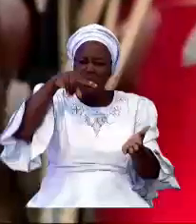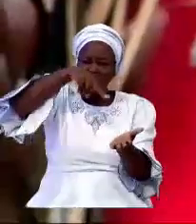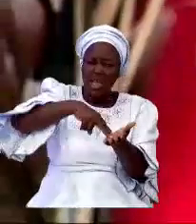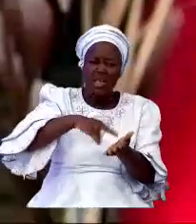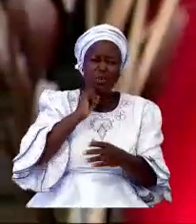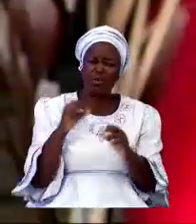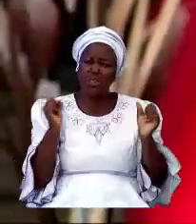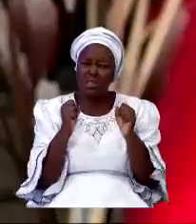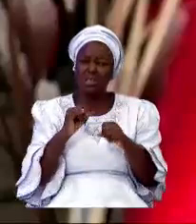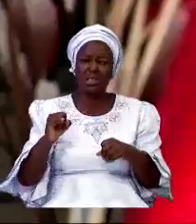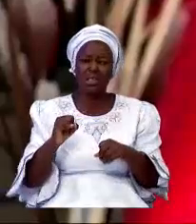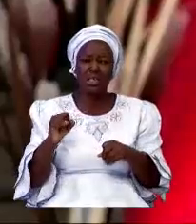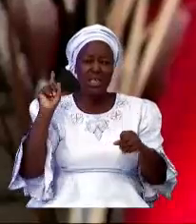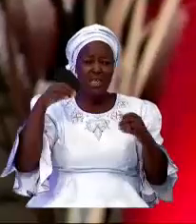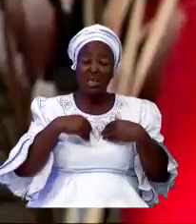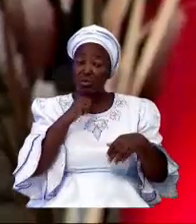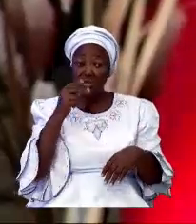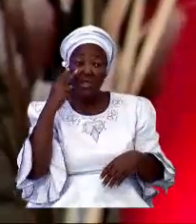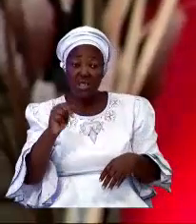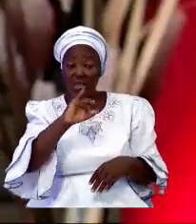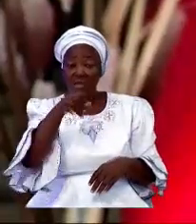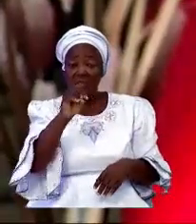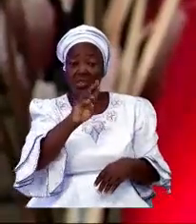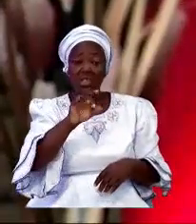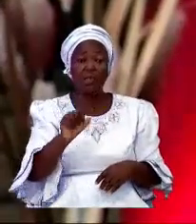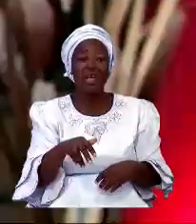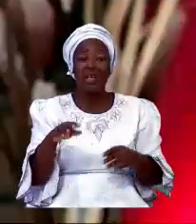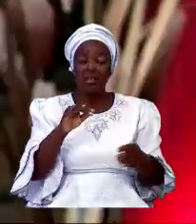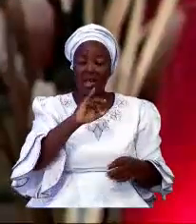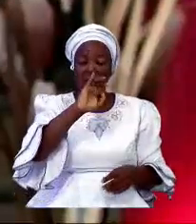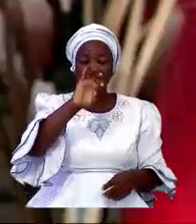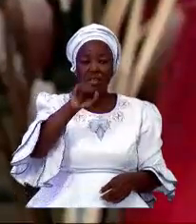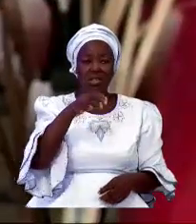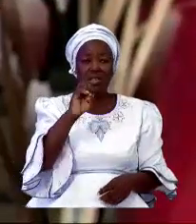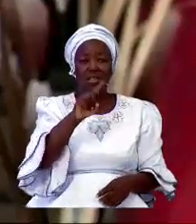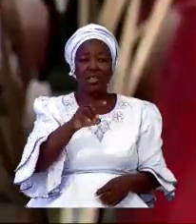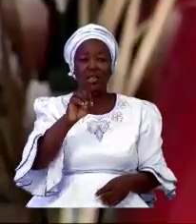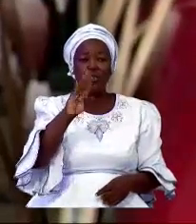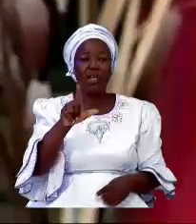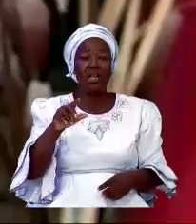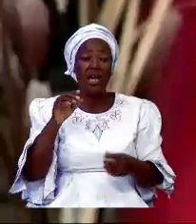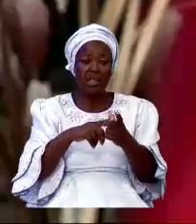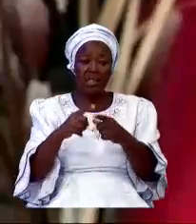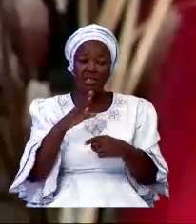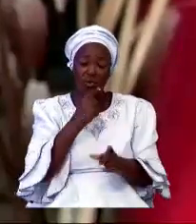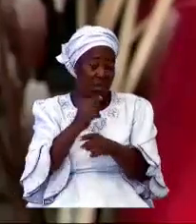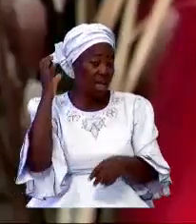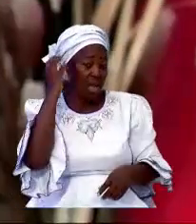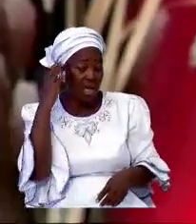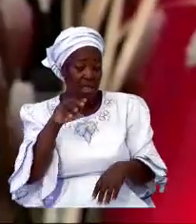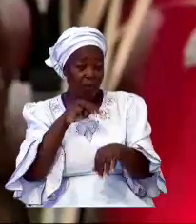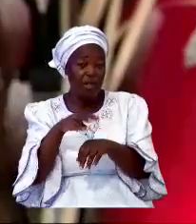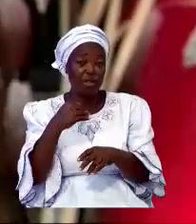stand. He was shivering. He had not even seen Jezebel. He only heard the message